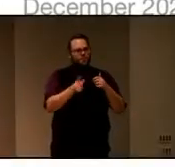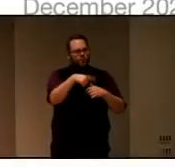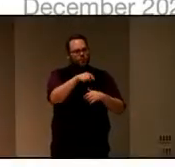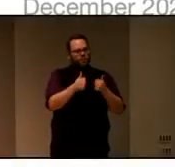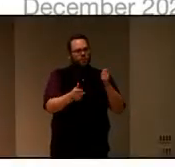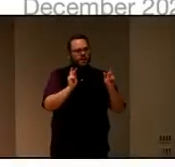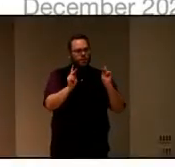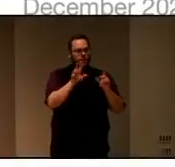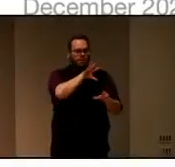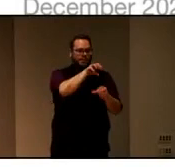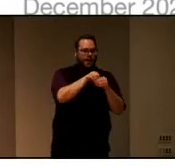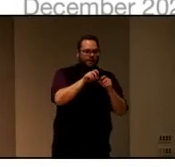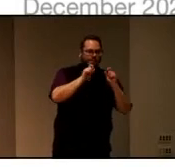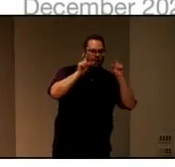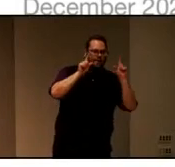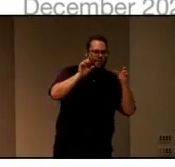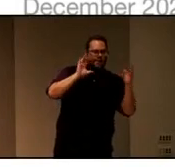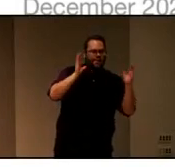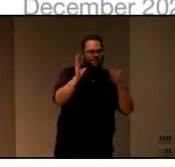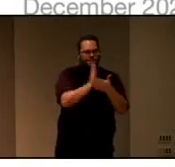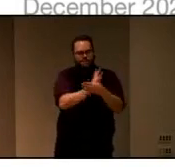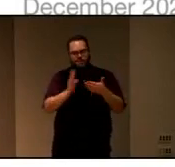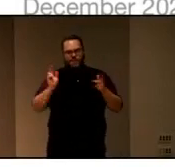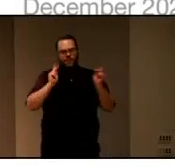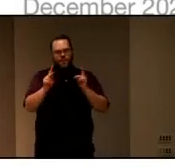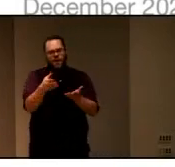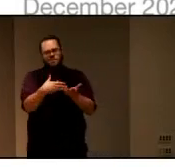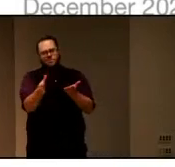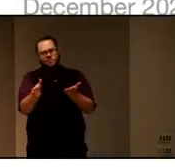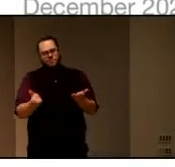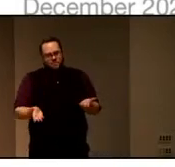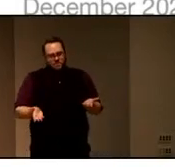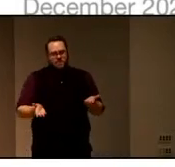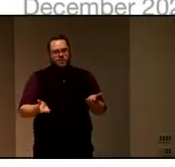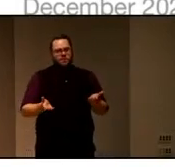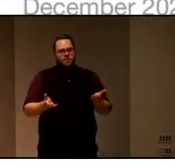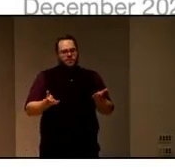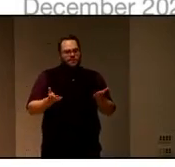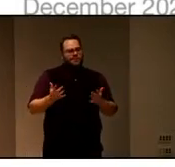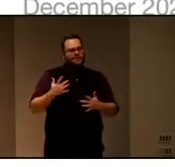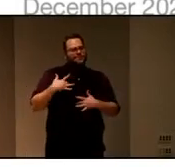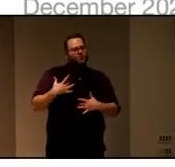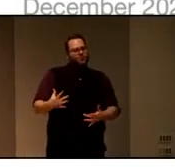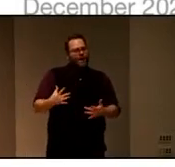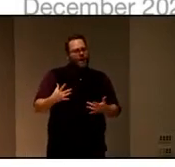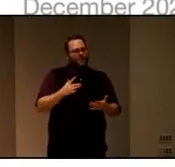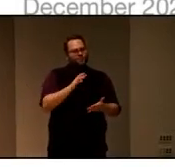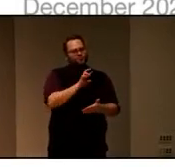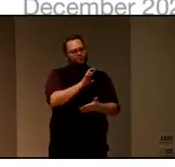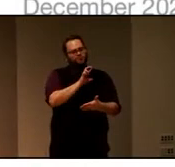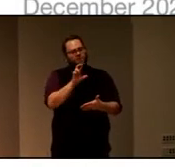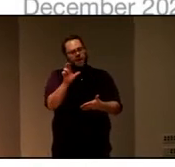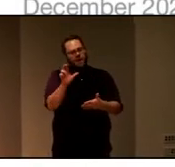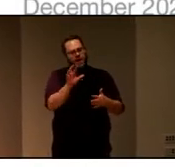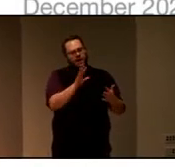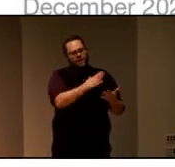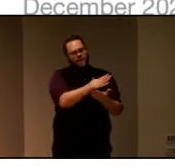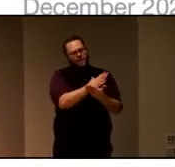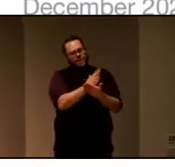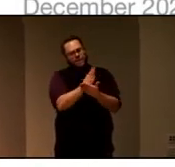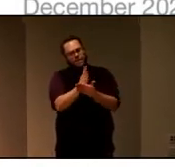alarmed, versus dismissive. And there's been a steady trend towards the right hand over time.